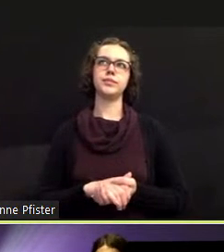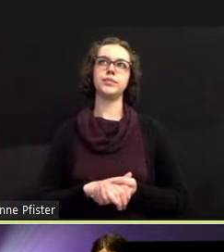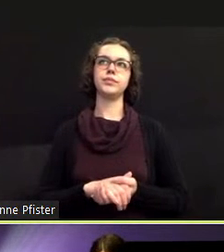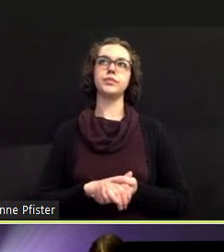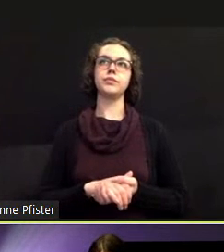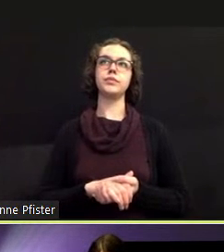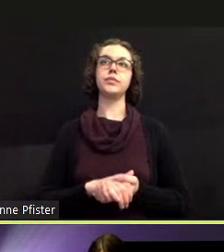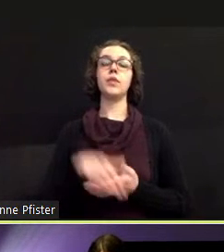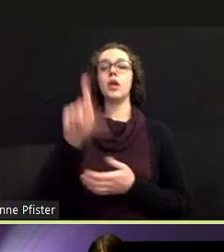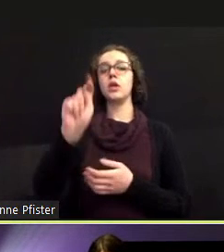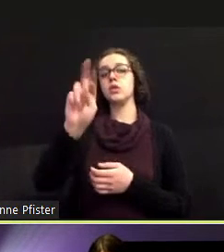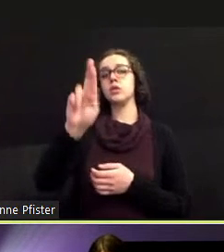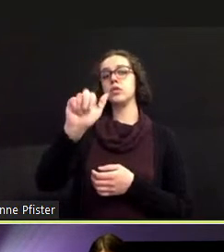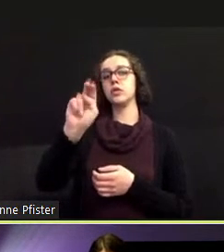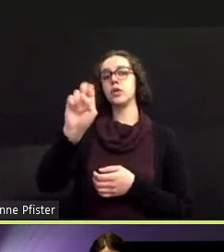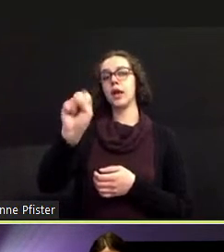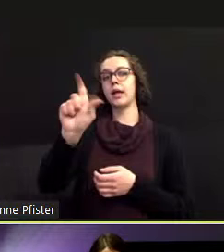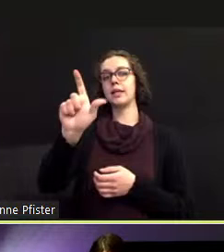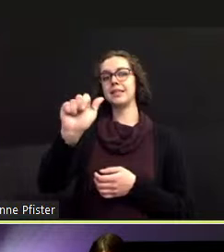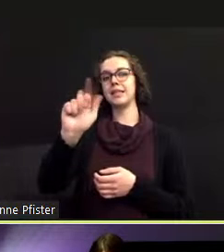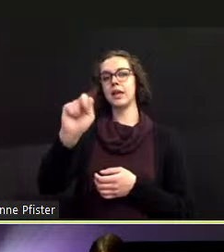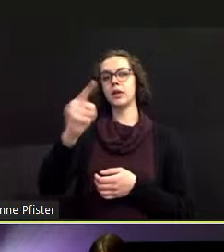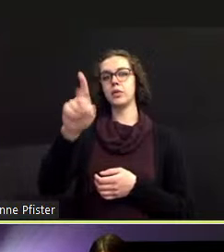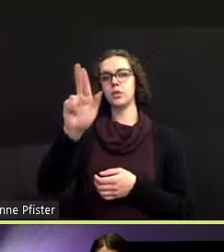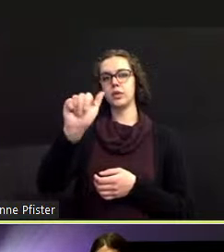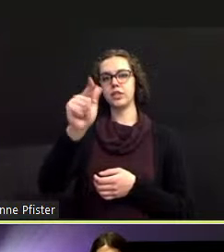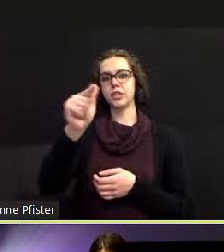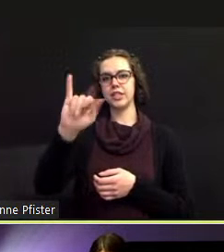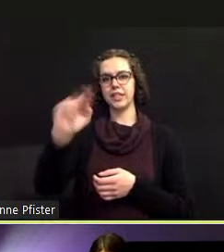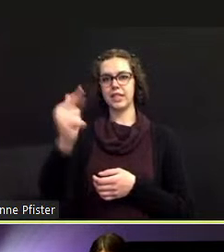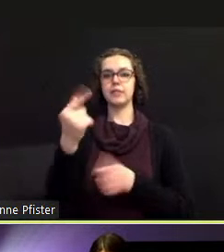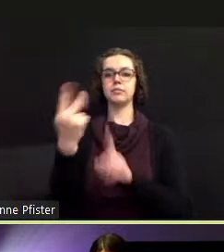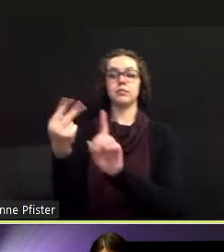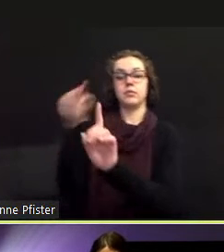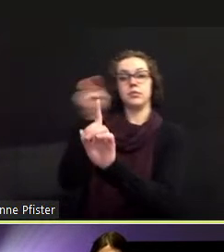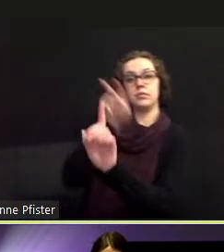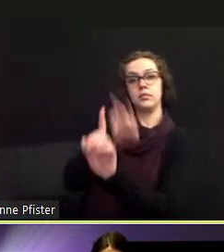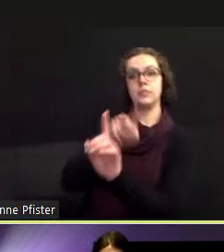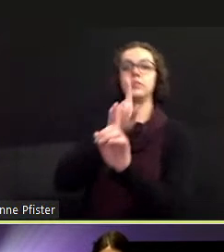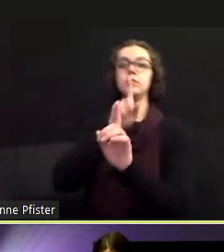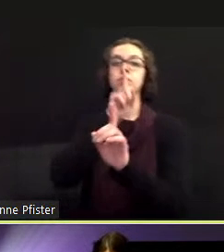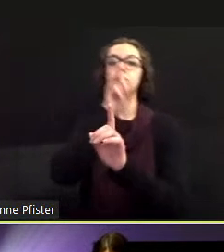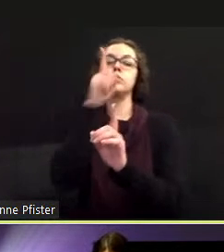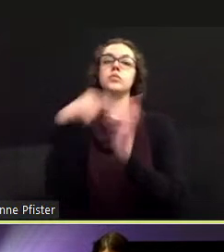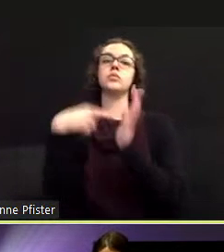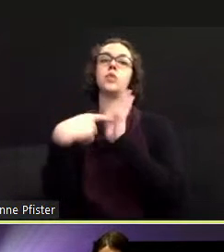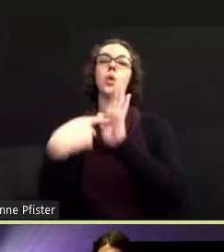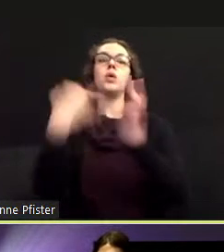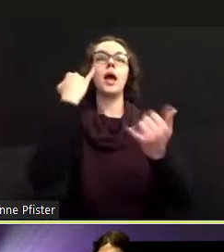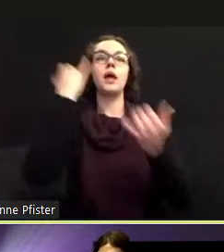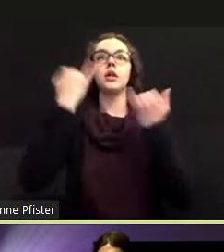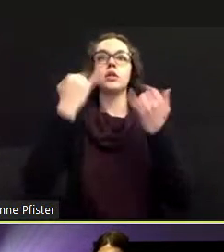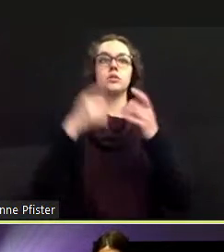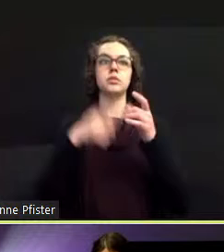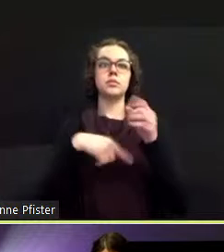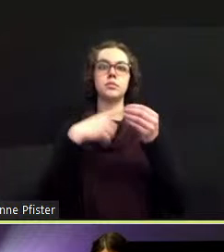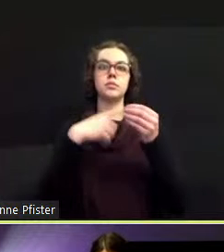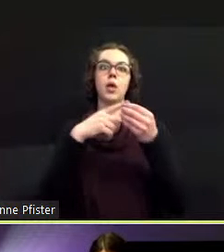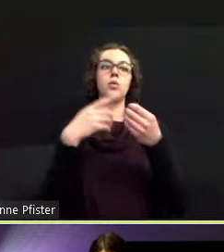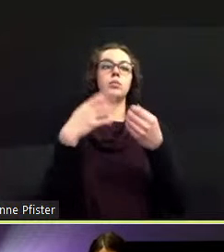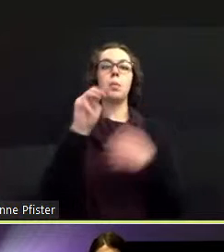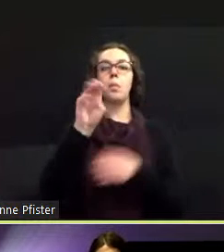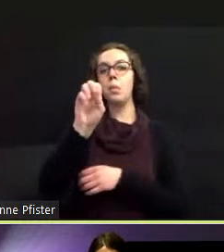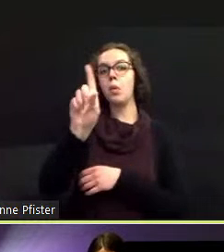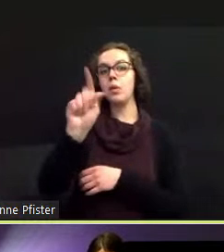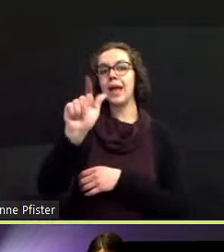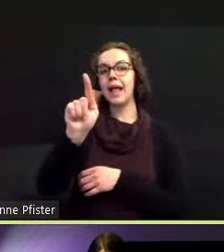to a translanguaging perspective is in many ways a reaction to how framings of language that posit or idealize firm boundaries between codes and modalities